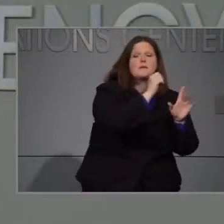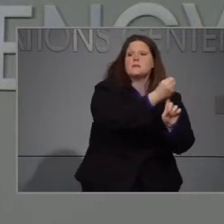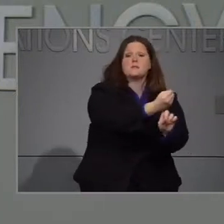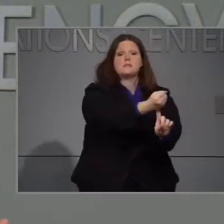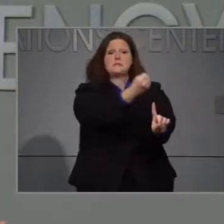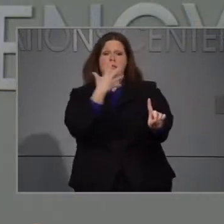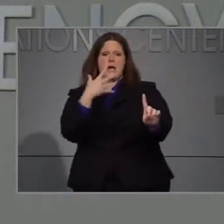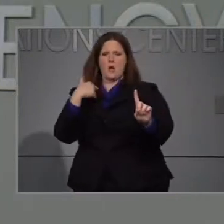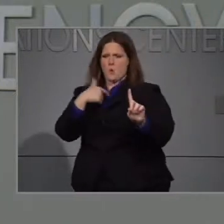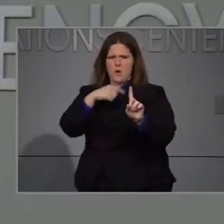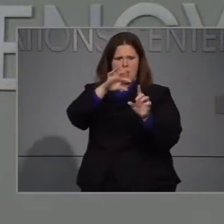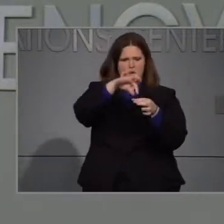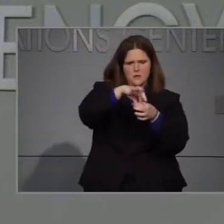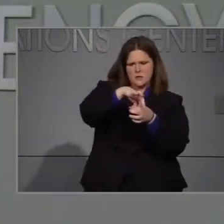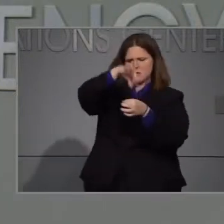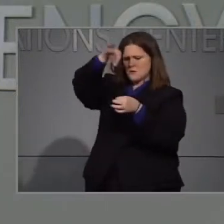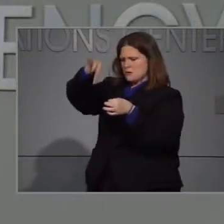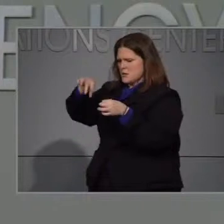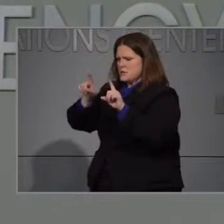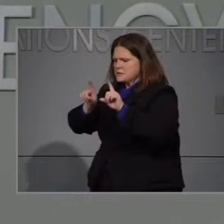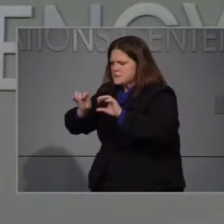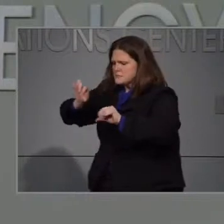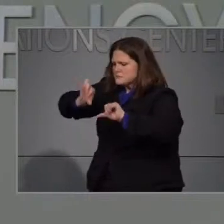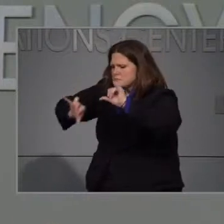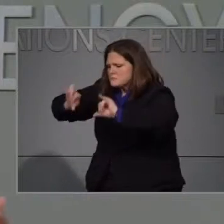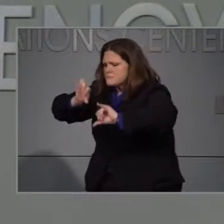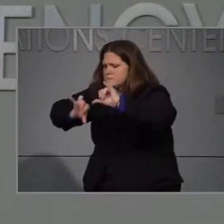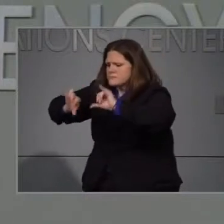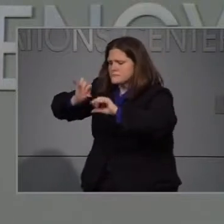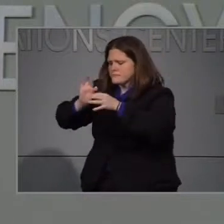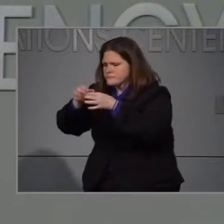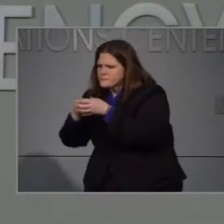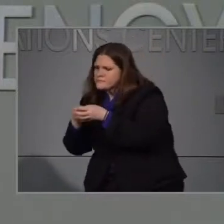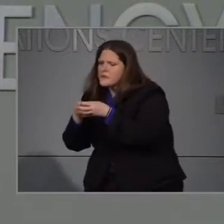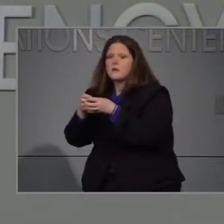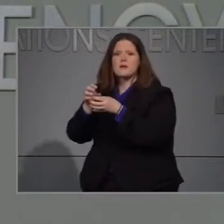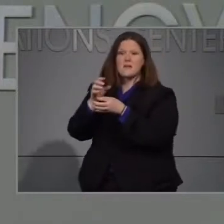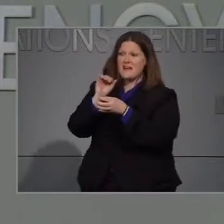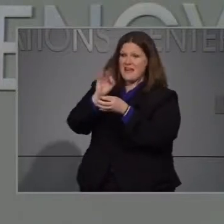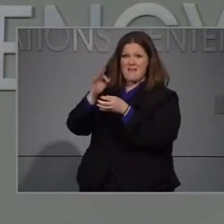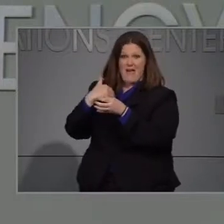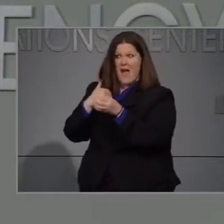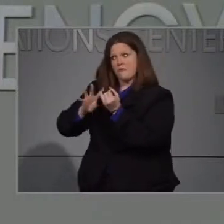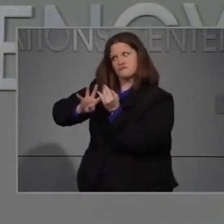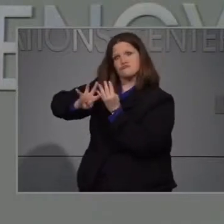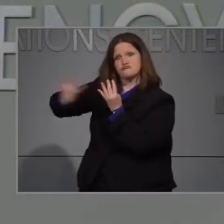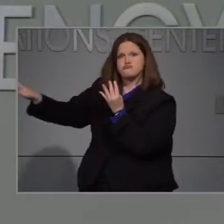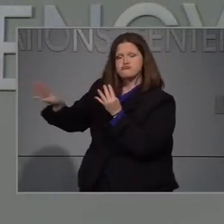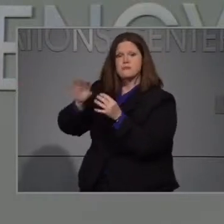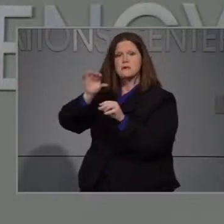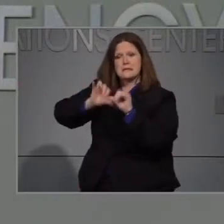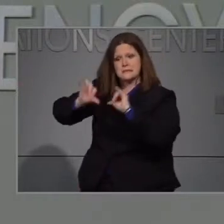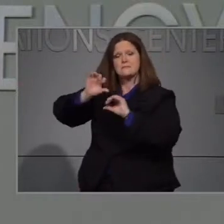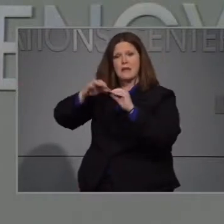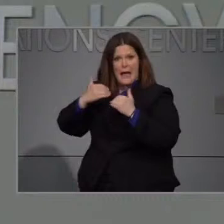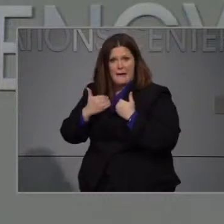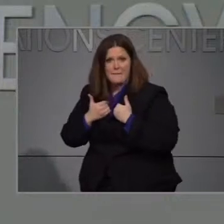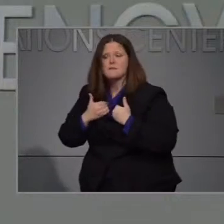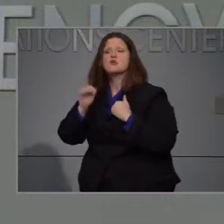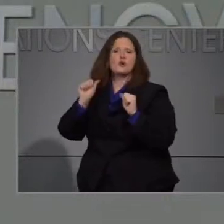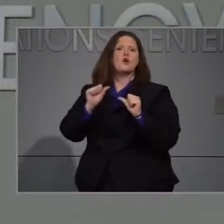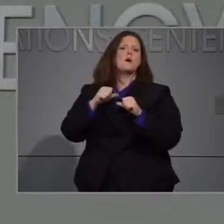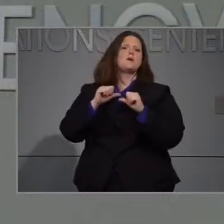could be running more tests if they had more reagents, but they're needing to actually run less tests per day to sort of save